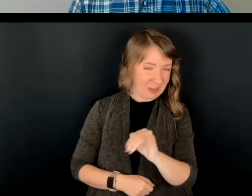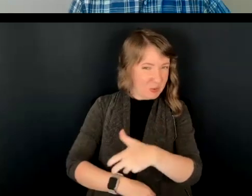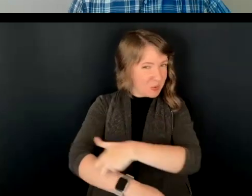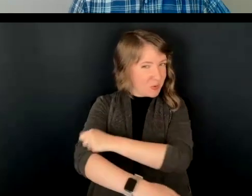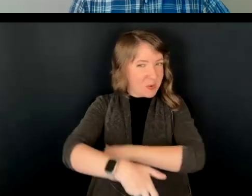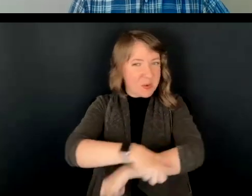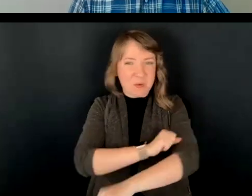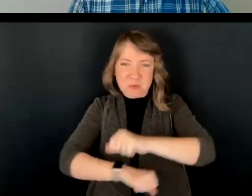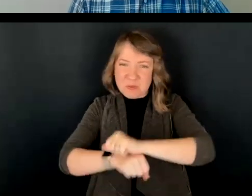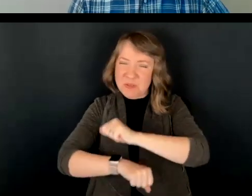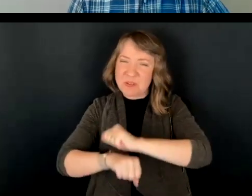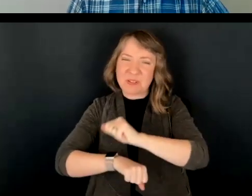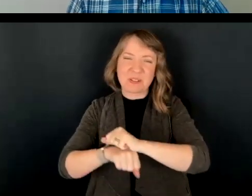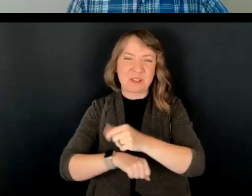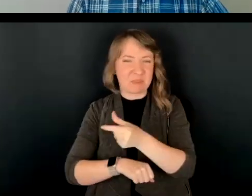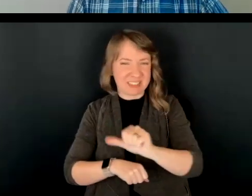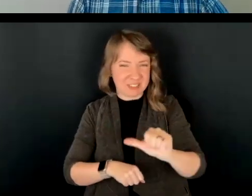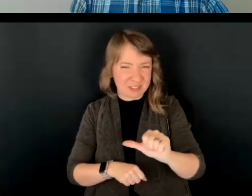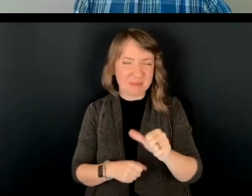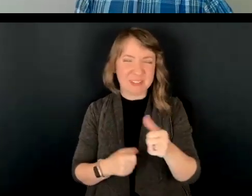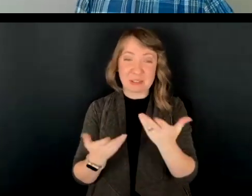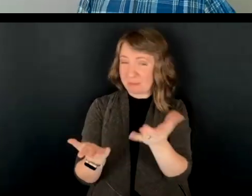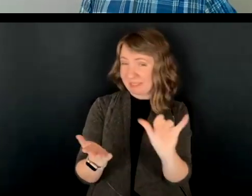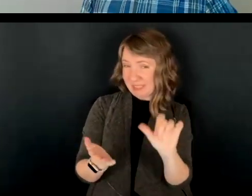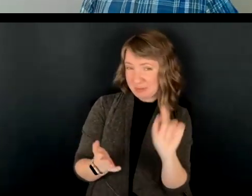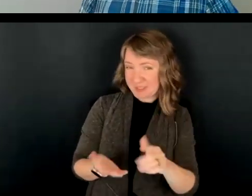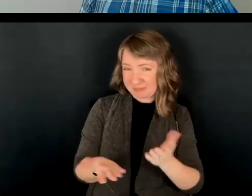things. So same question to you, Midori.